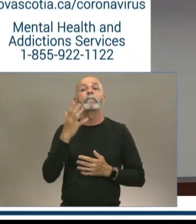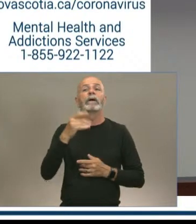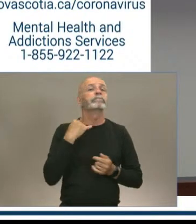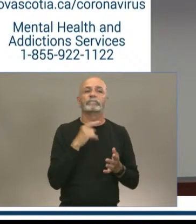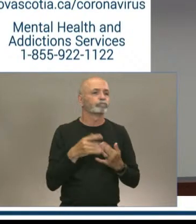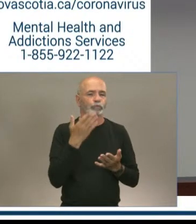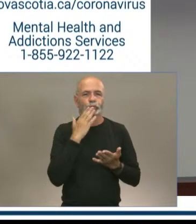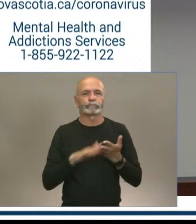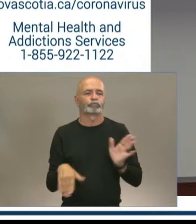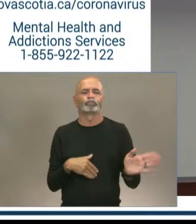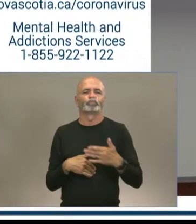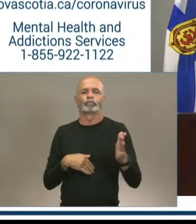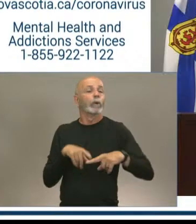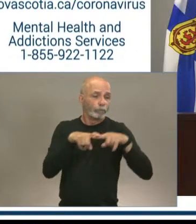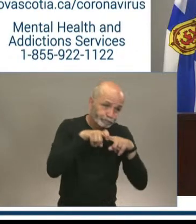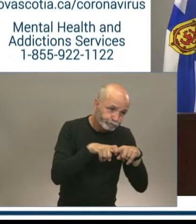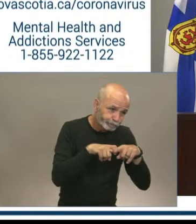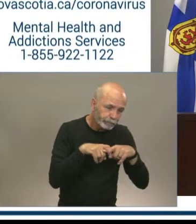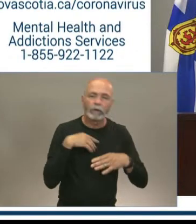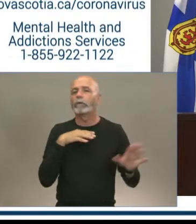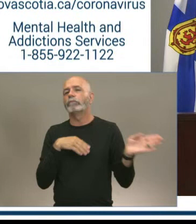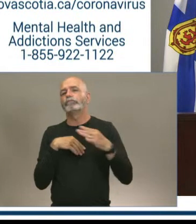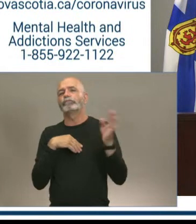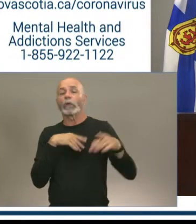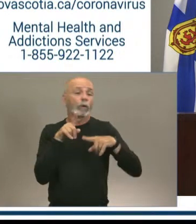enter. Jesse, do you have a follow-up question?